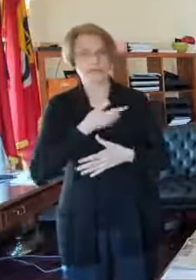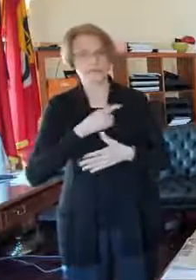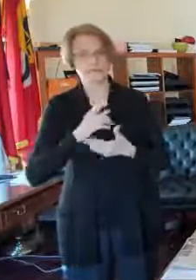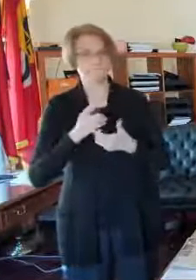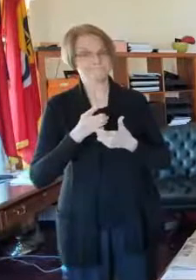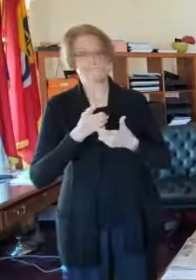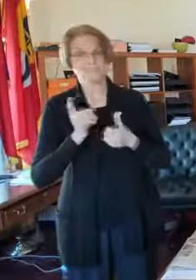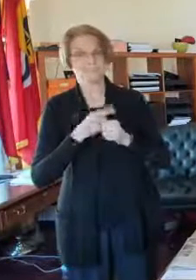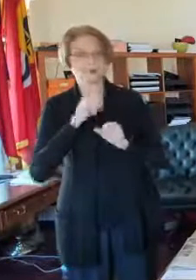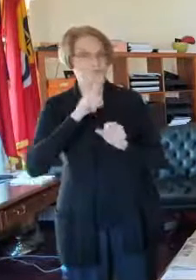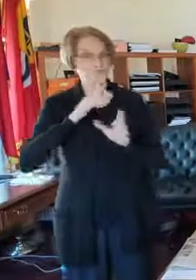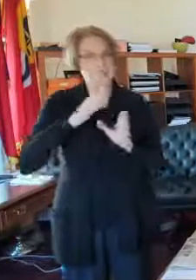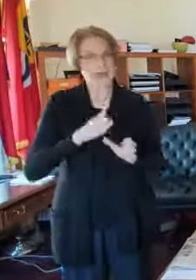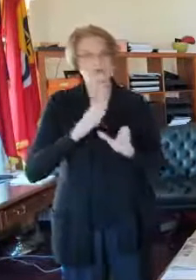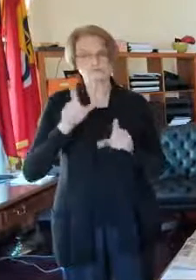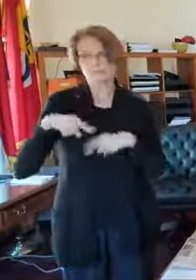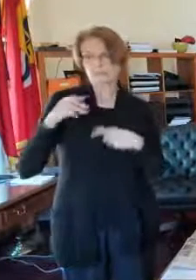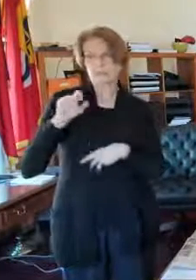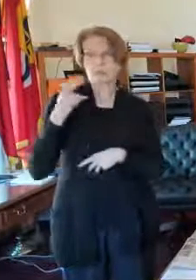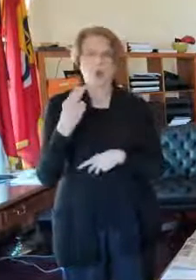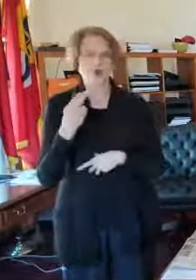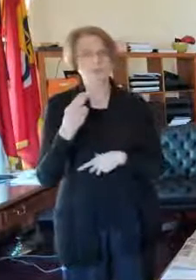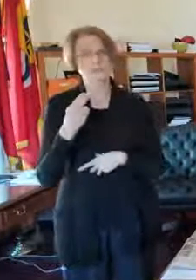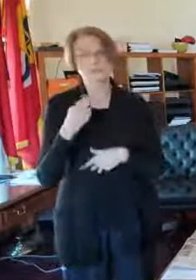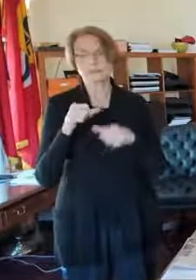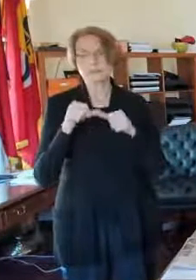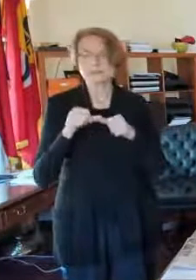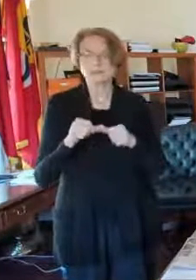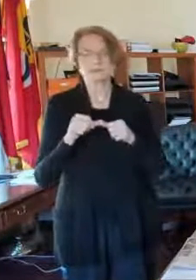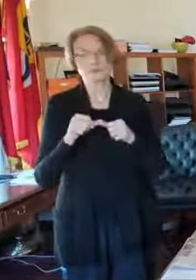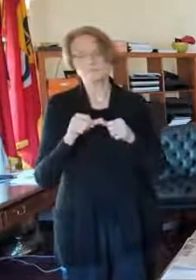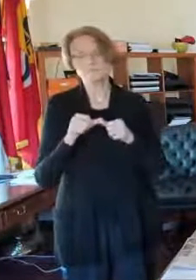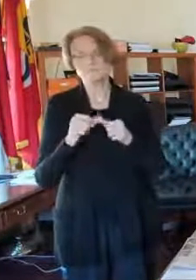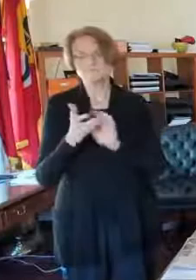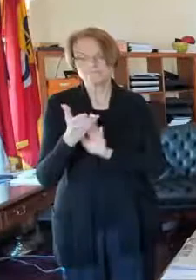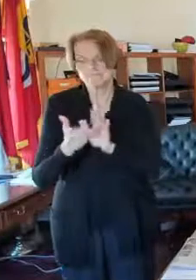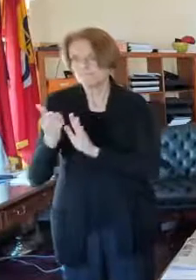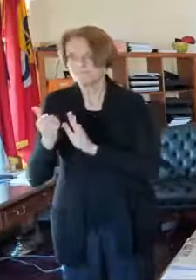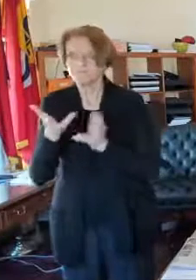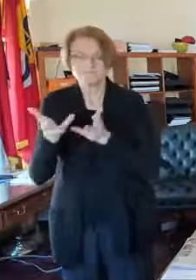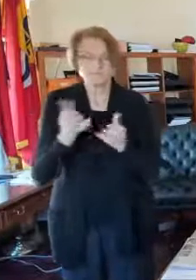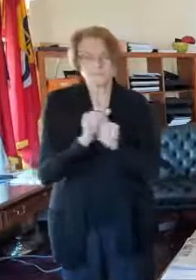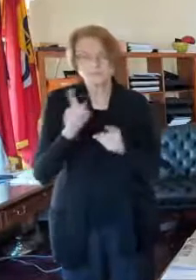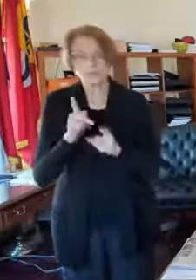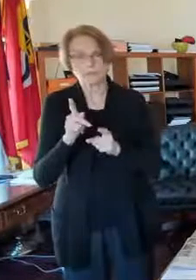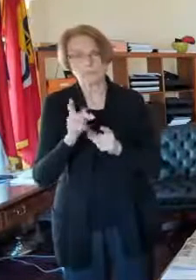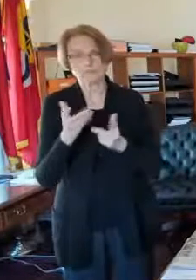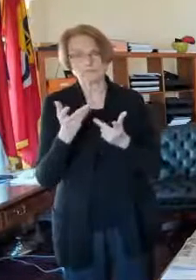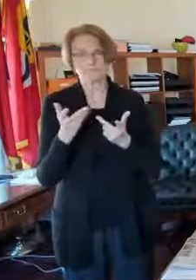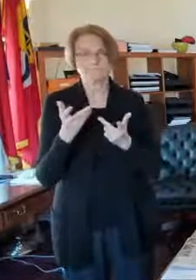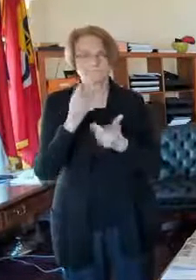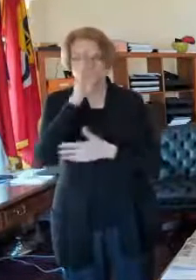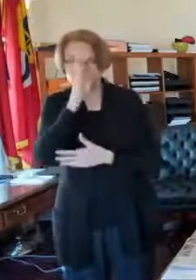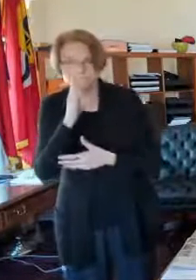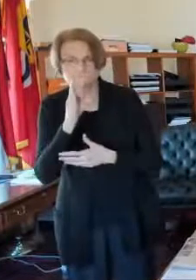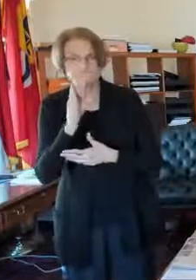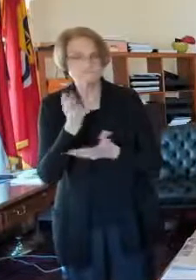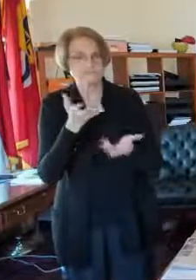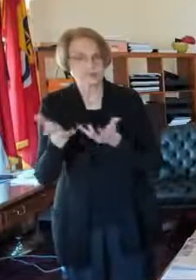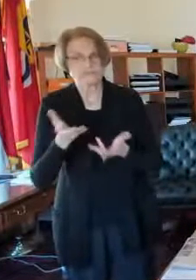there since March, they are, of course,